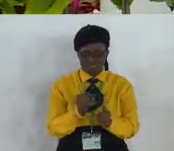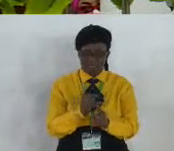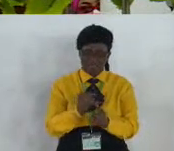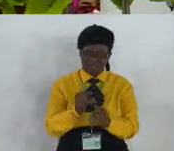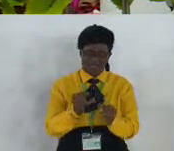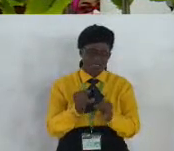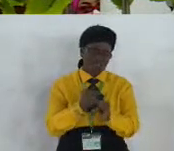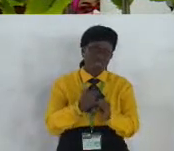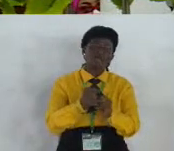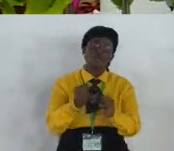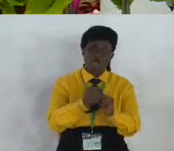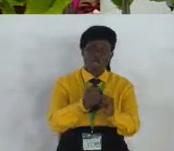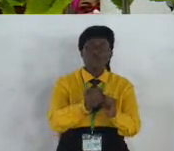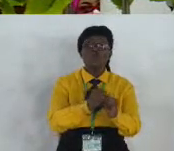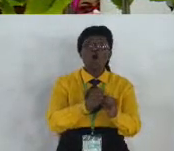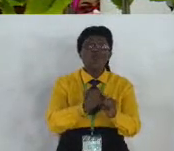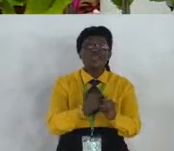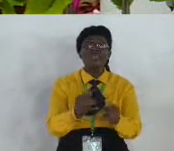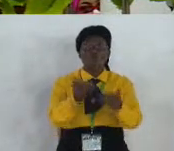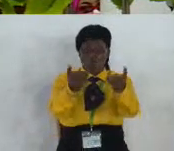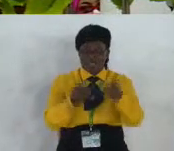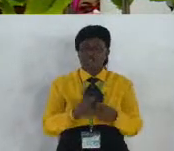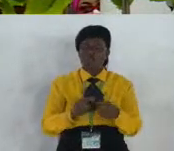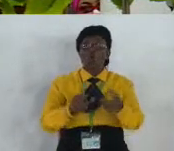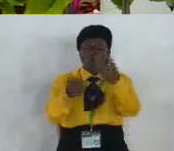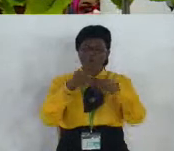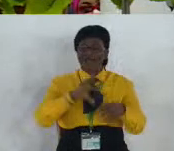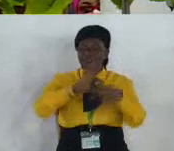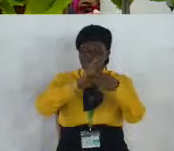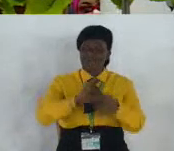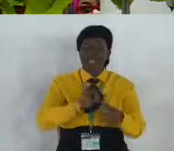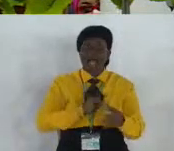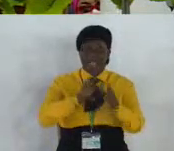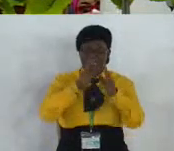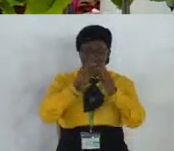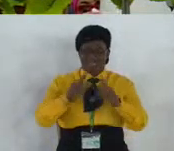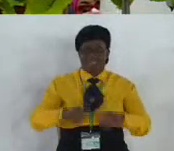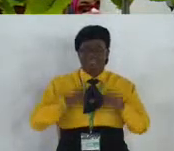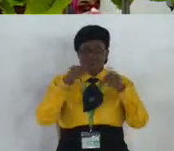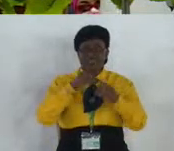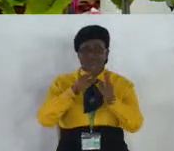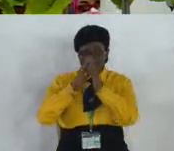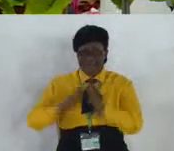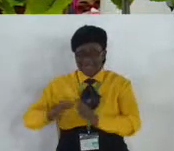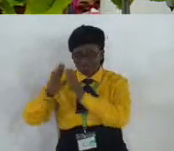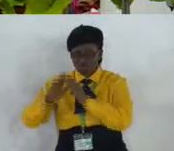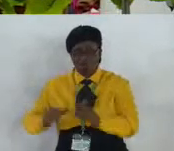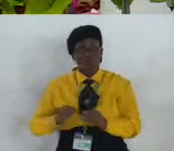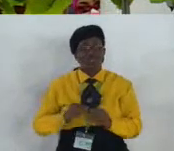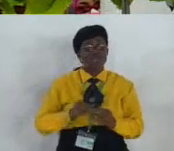I was living in a mansion in Ilorin. In those days, there were more houses